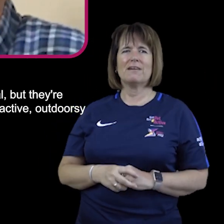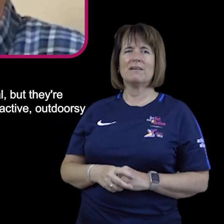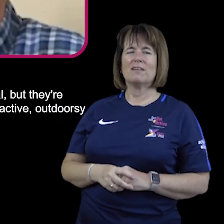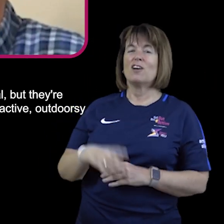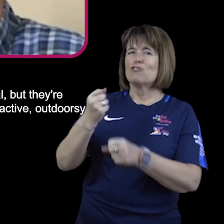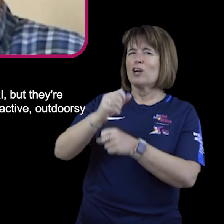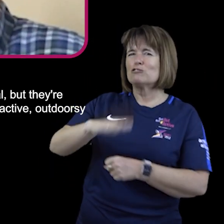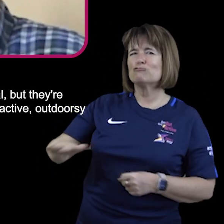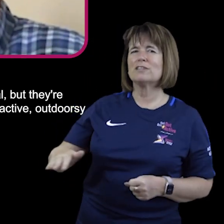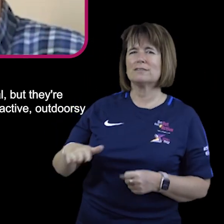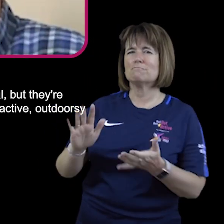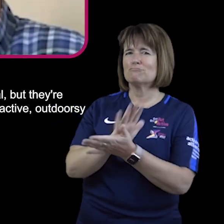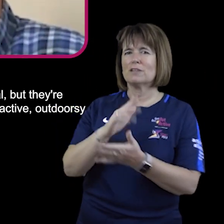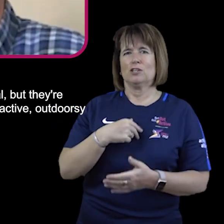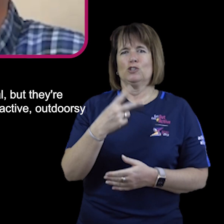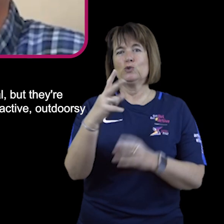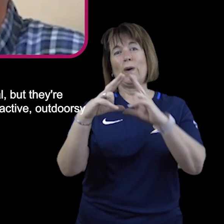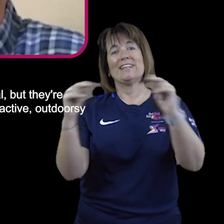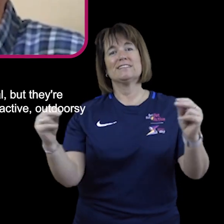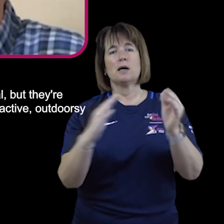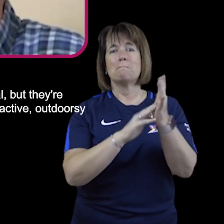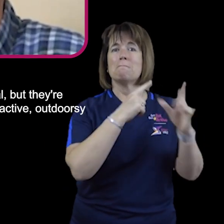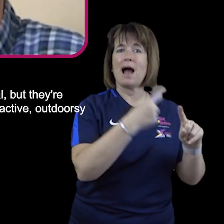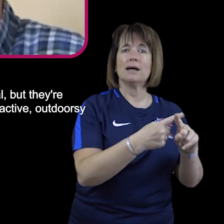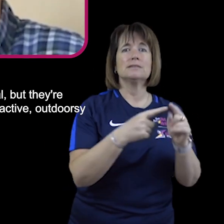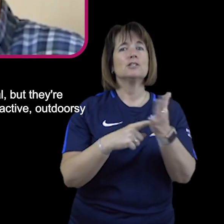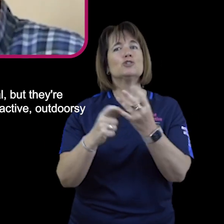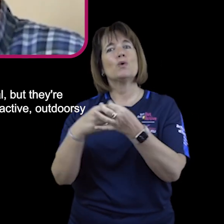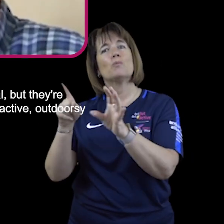And the grandchildren obviously enjoy it.